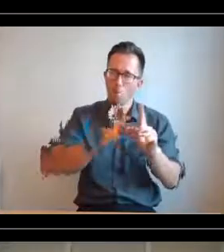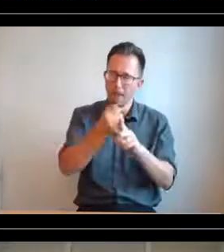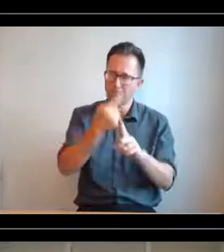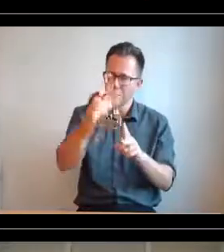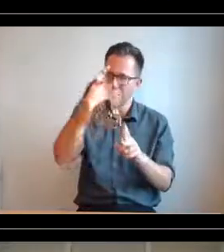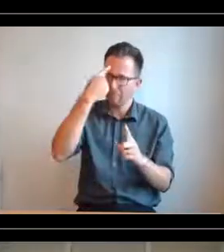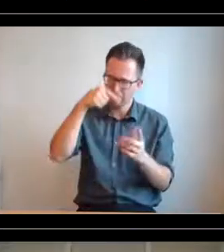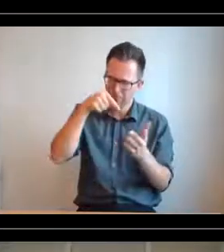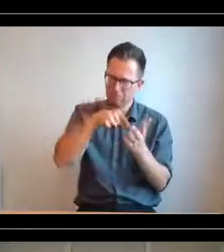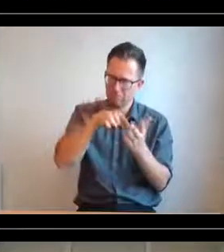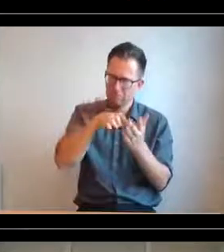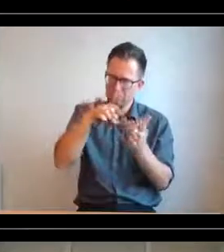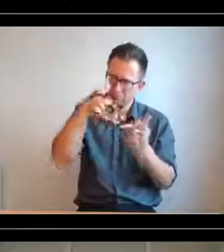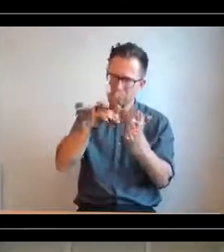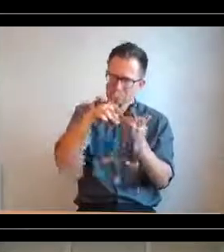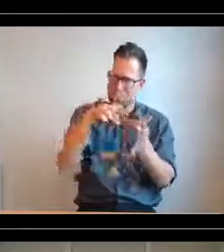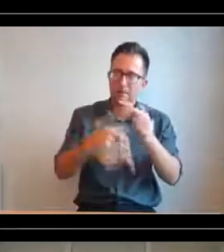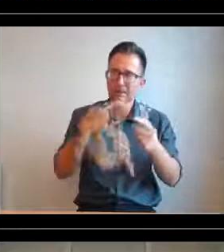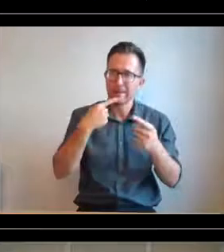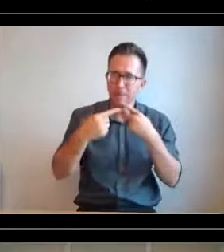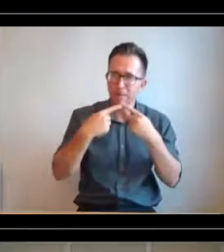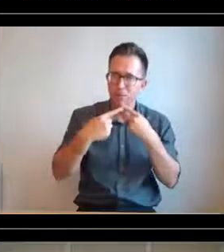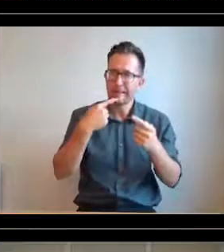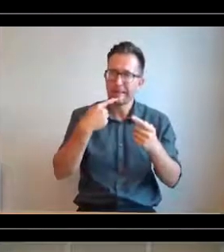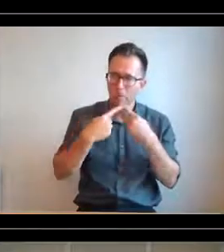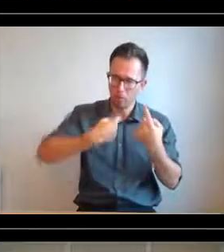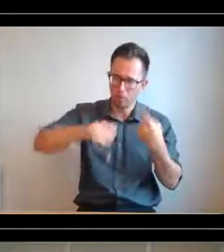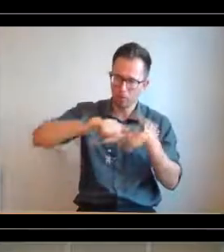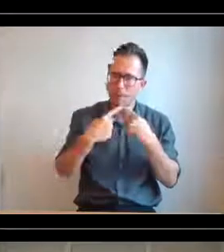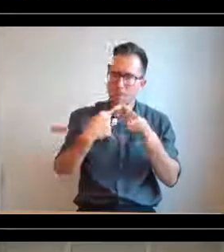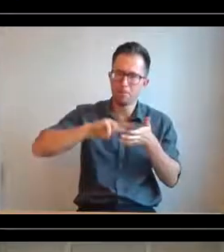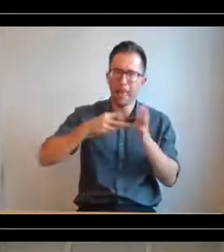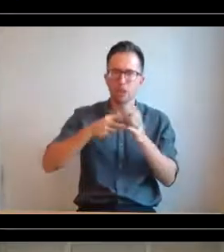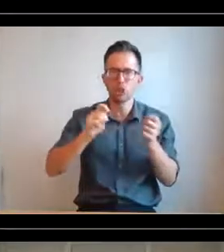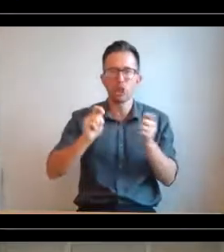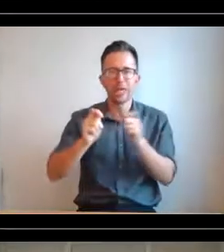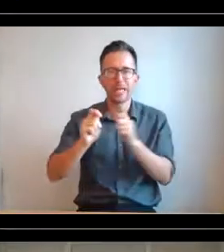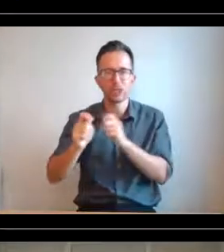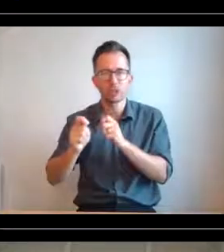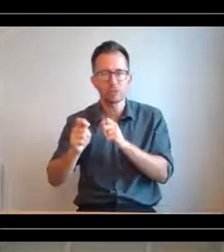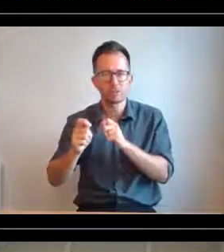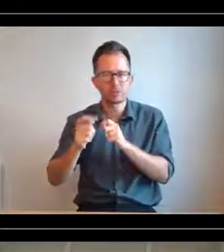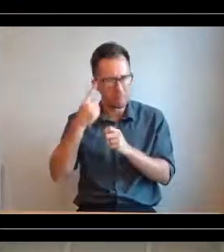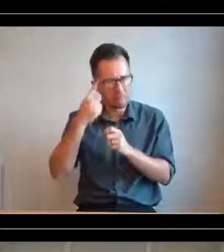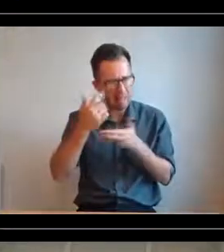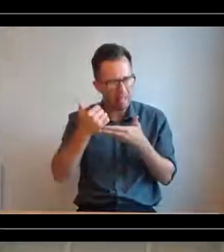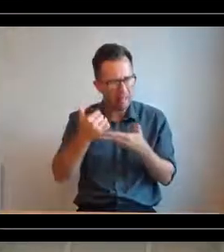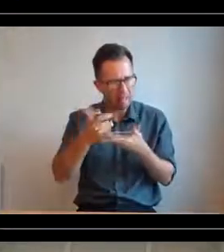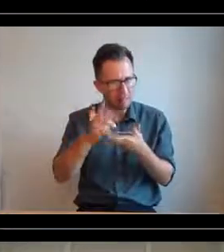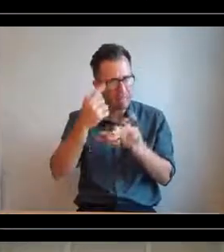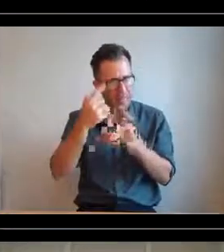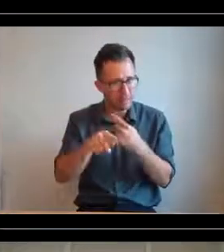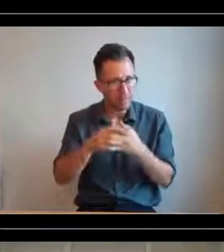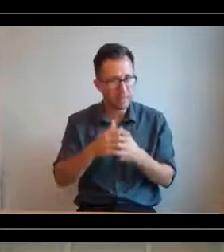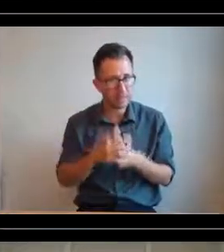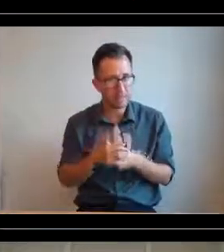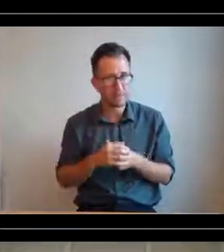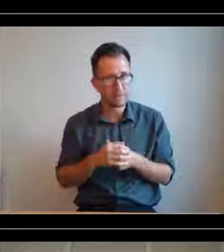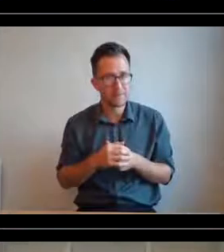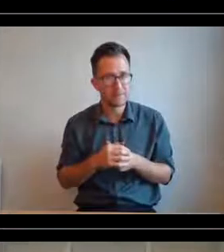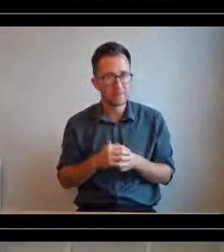what the impact of the changes that we're making. Does that help to answer the